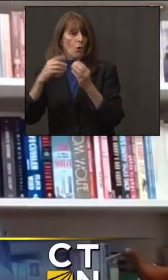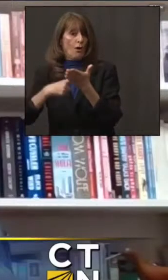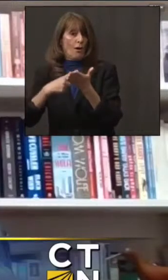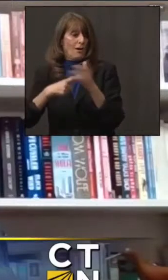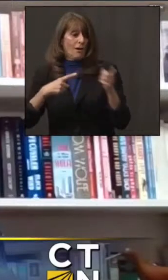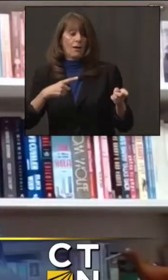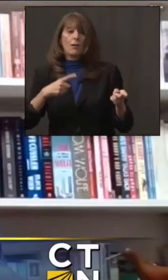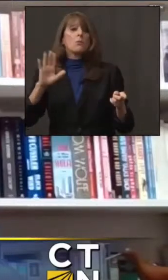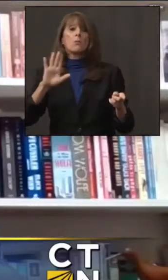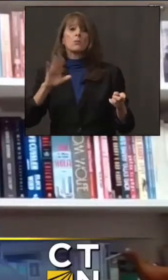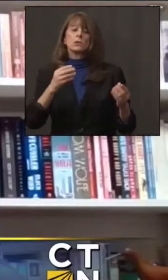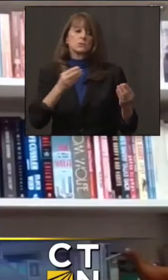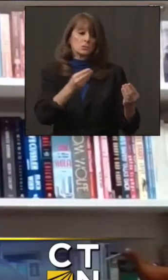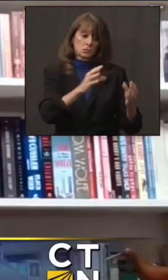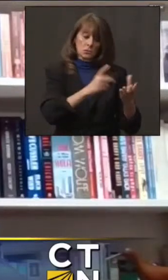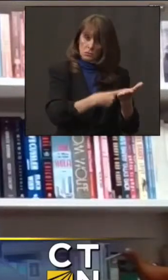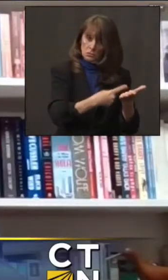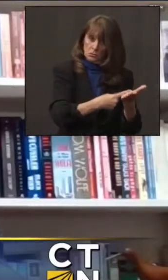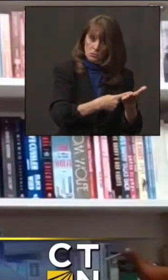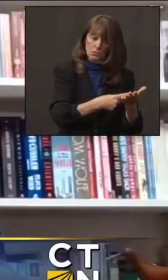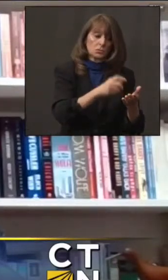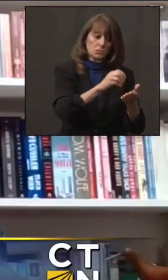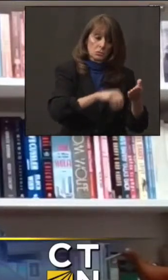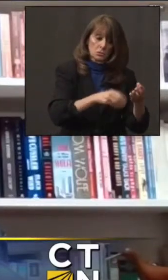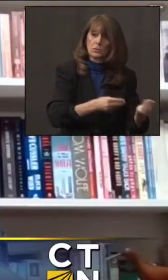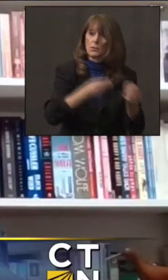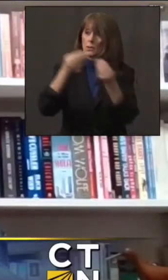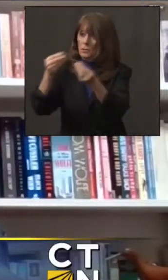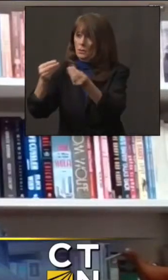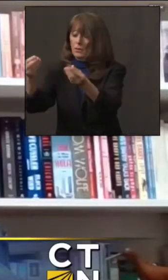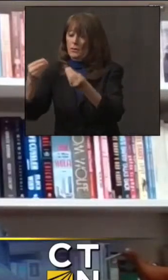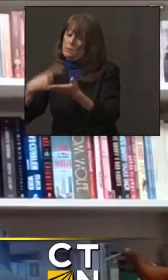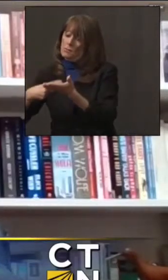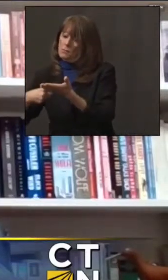group. I may have some emails in my inbox, but